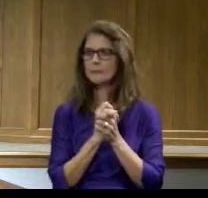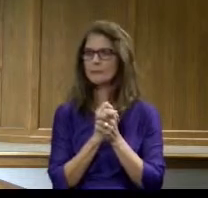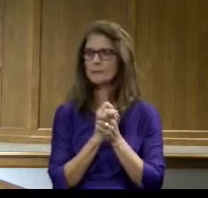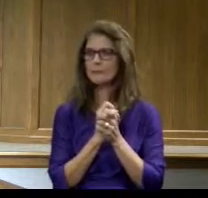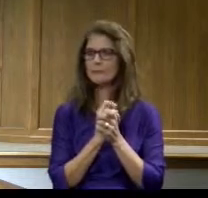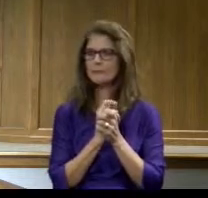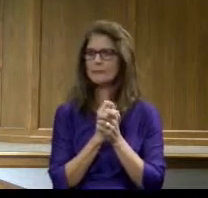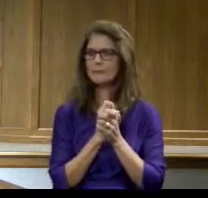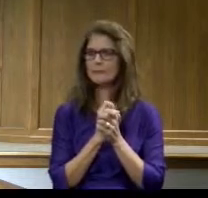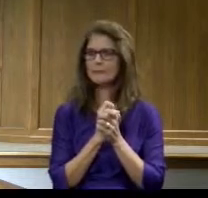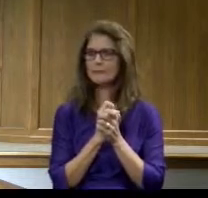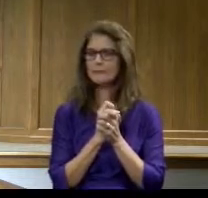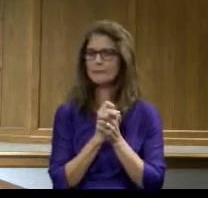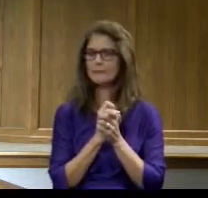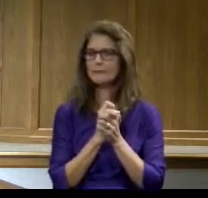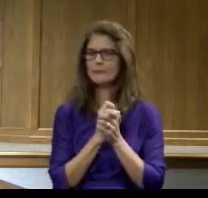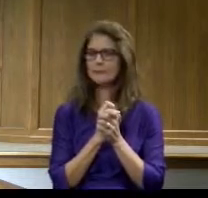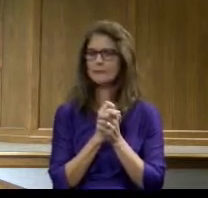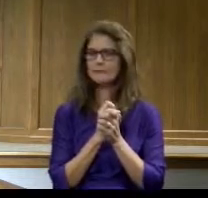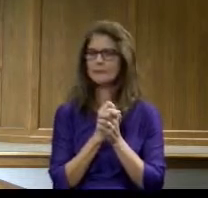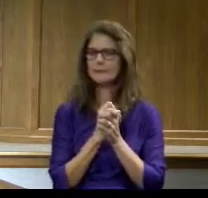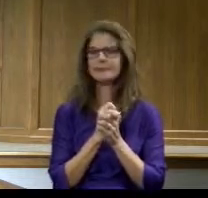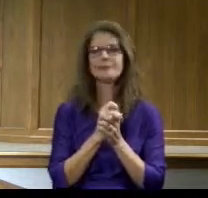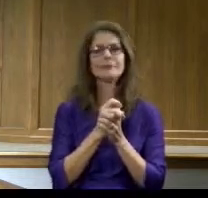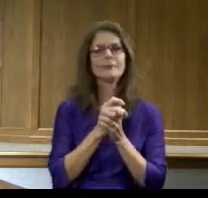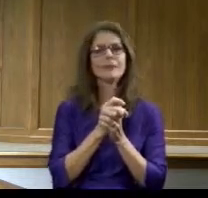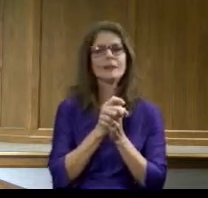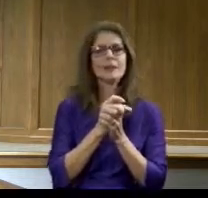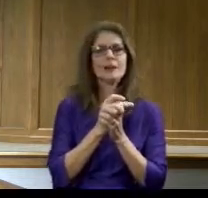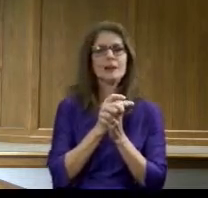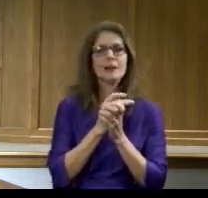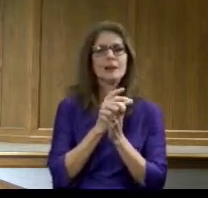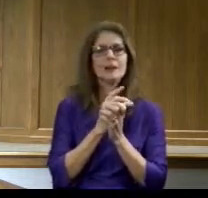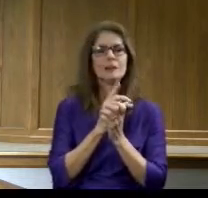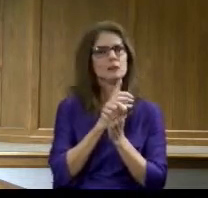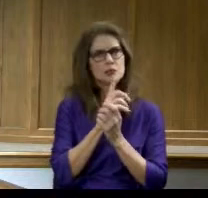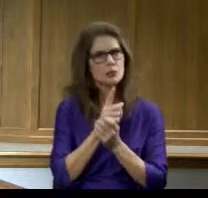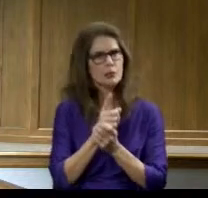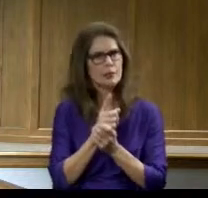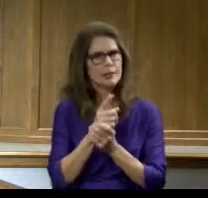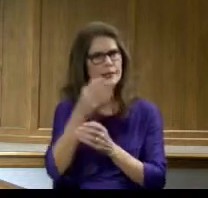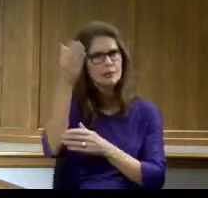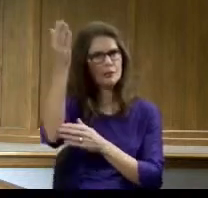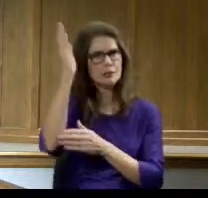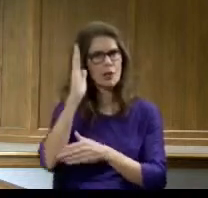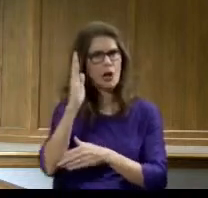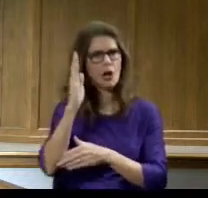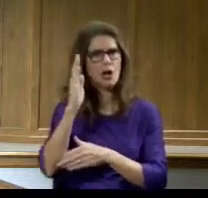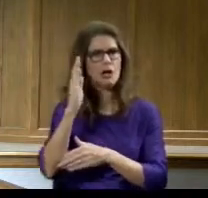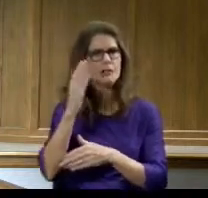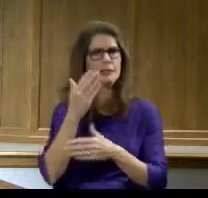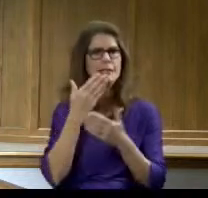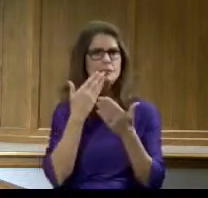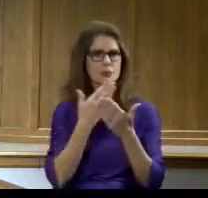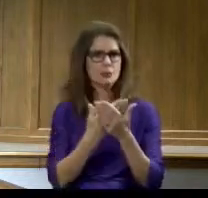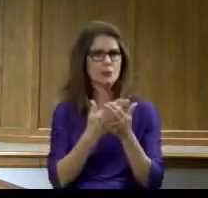Surely God is good to Israel, to those who are pure in heart.